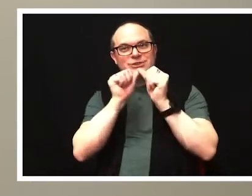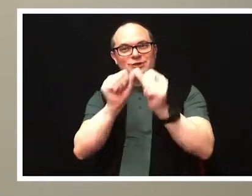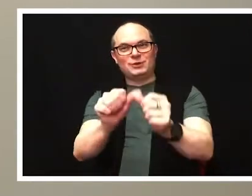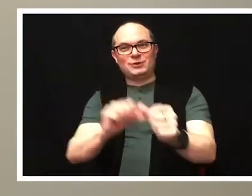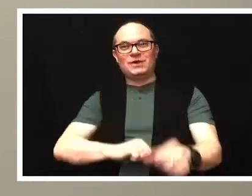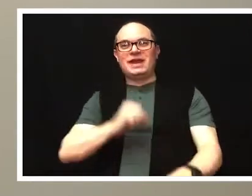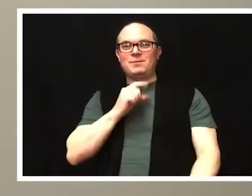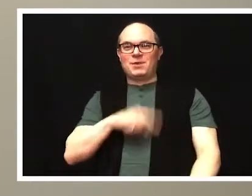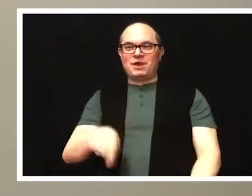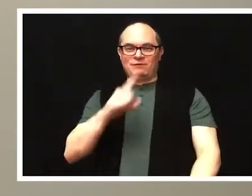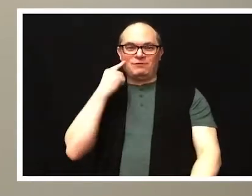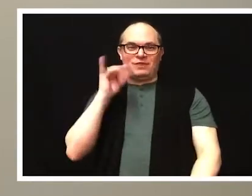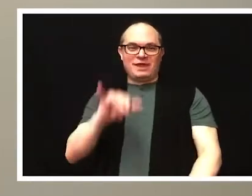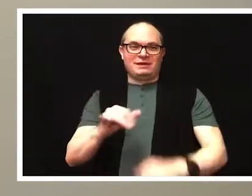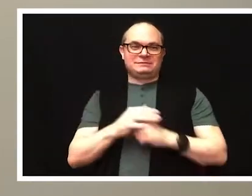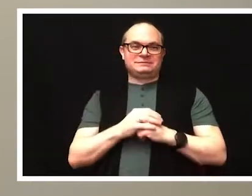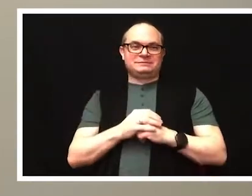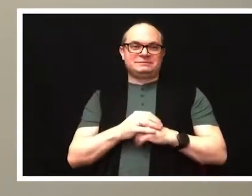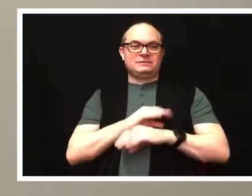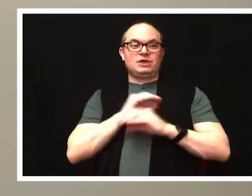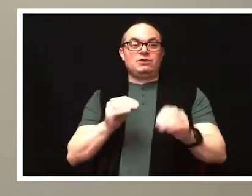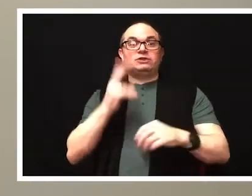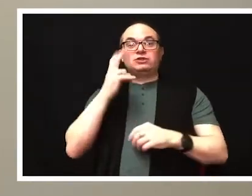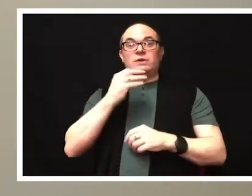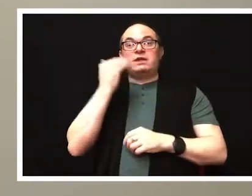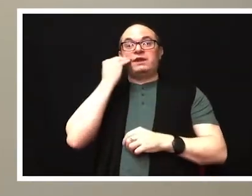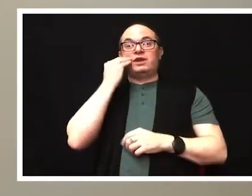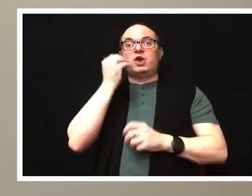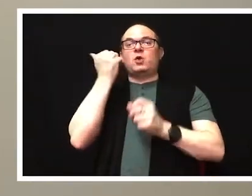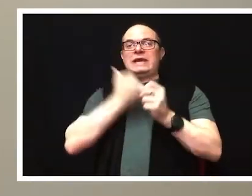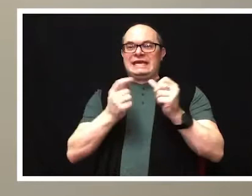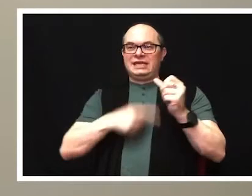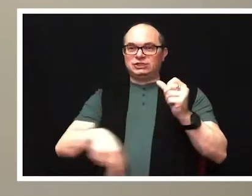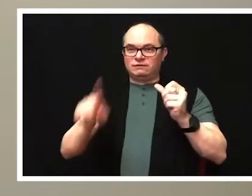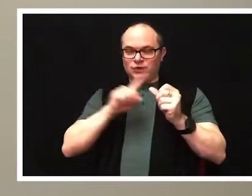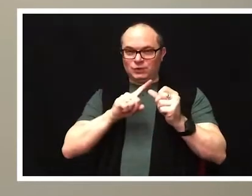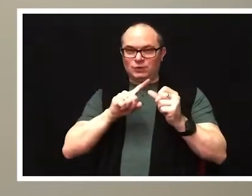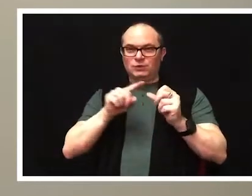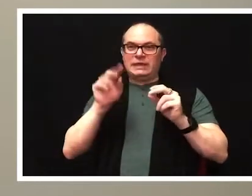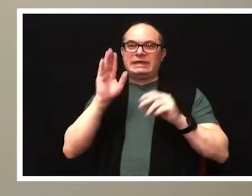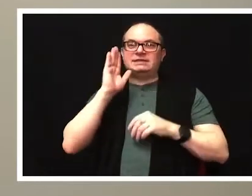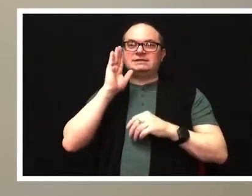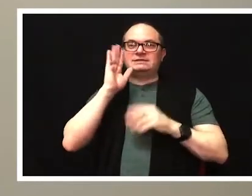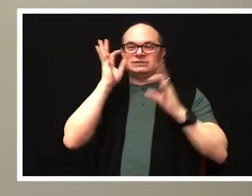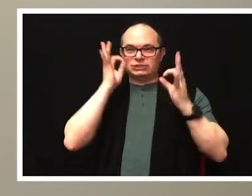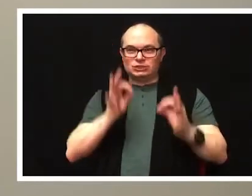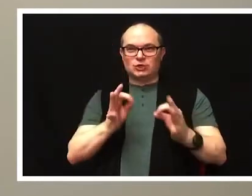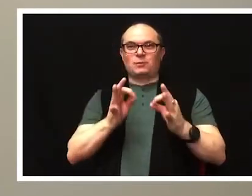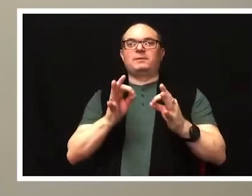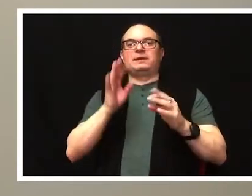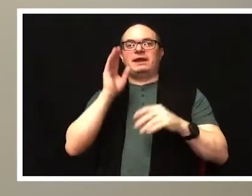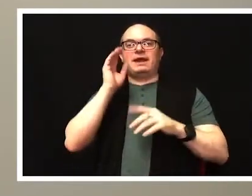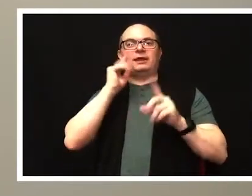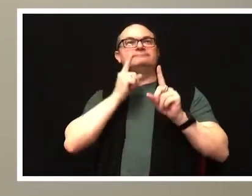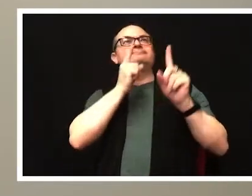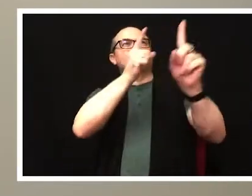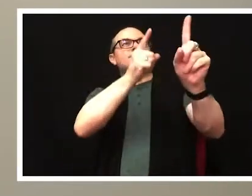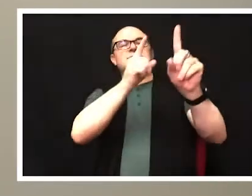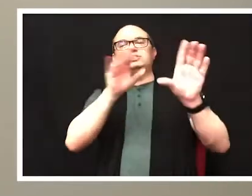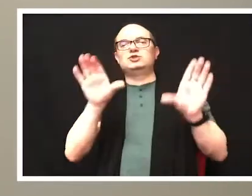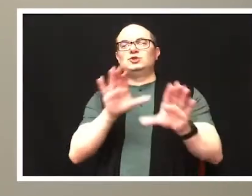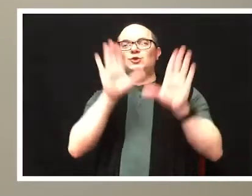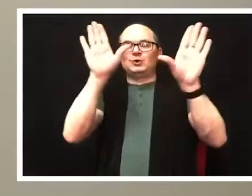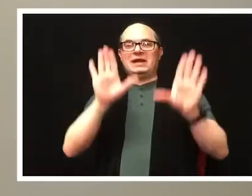proud of you for that. There's no doubt that I know that each one of you are destined and determined to do great things, and